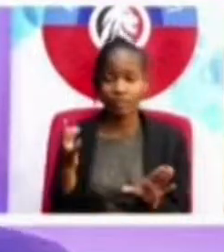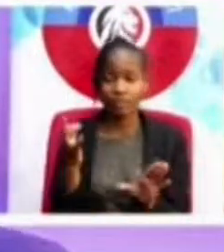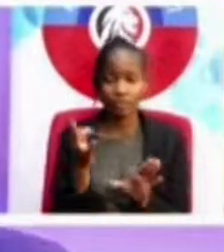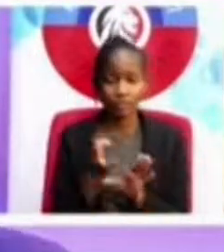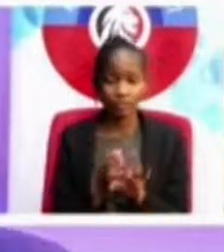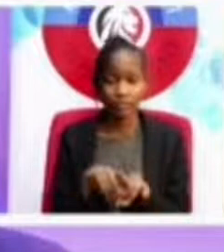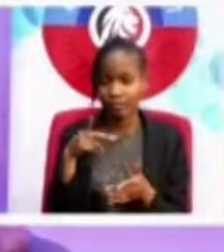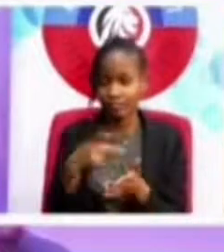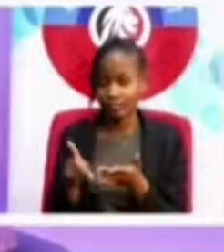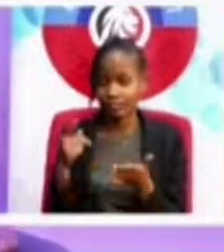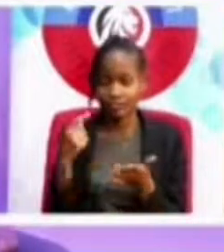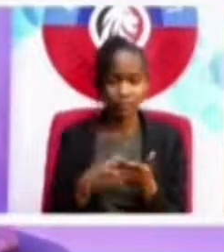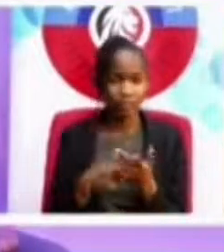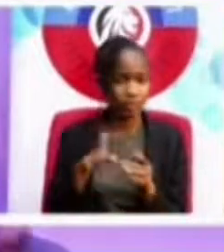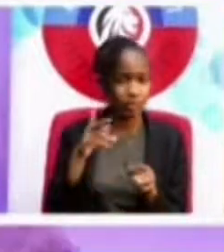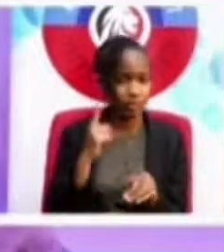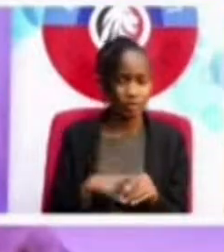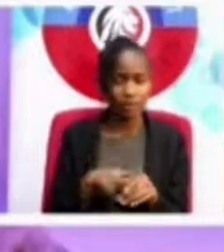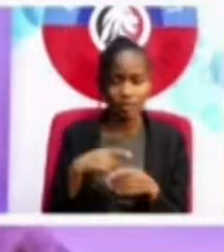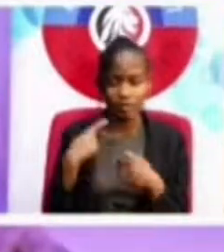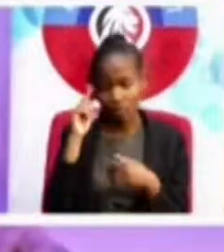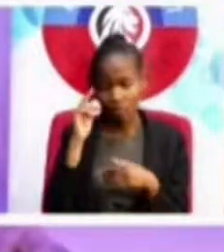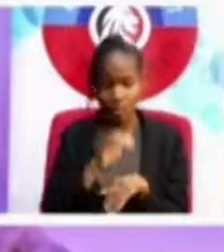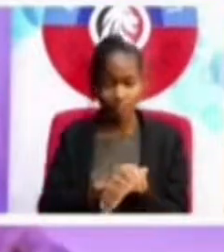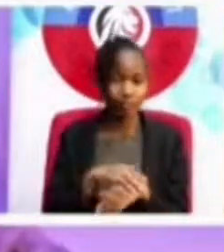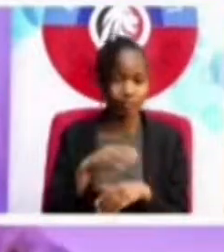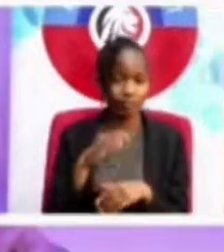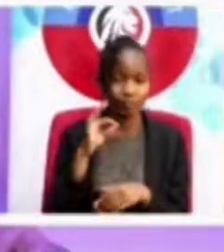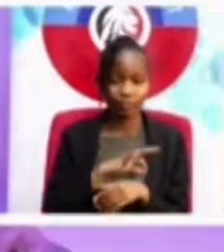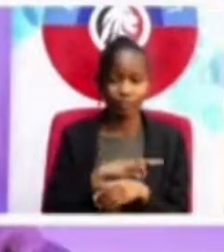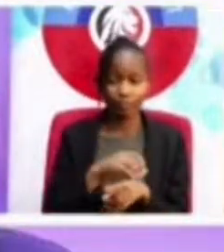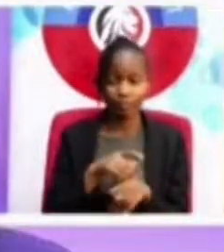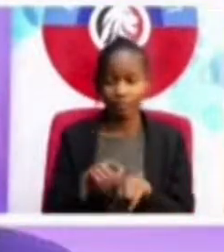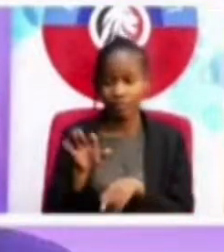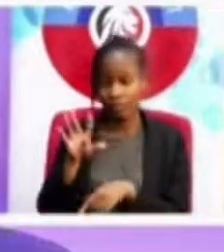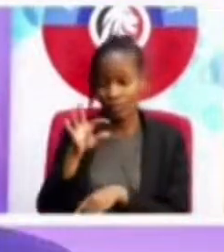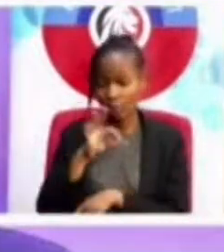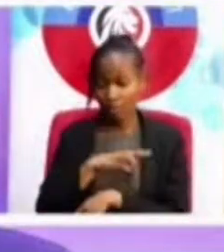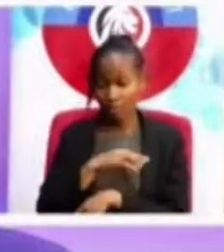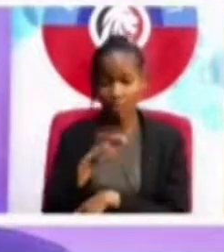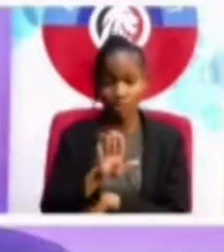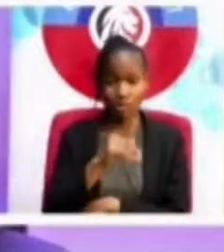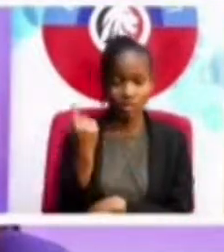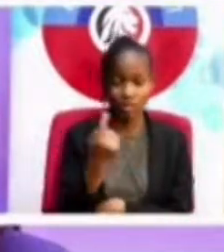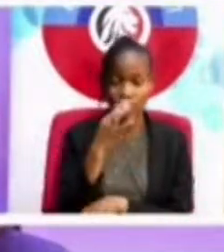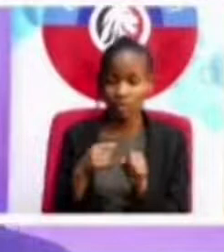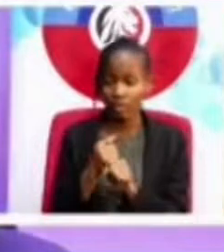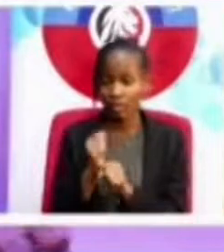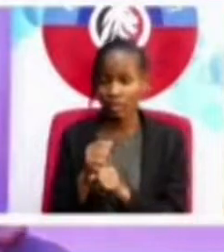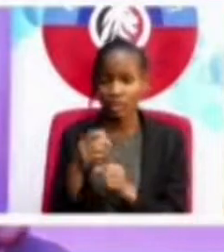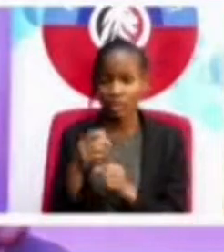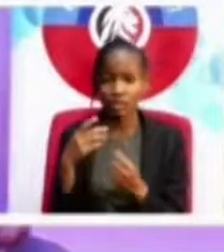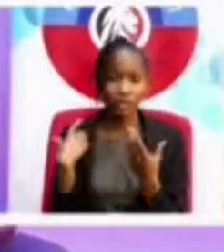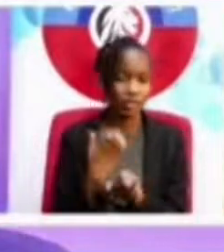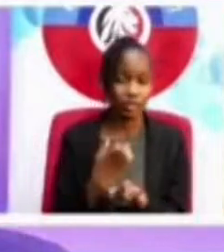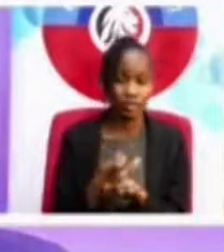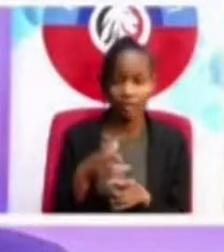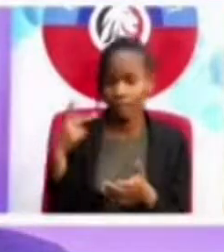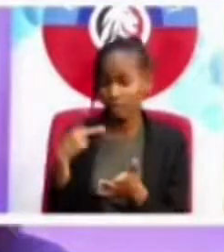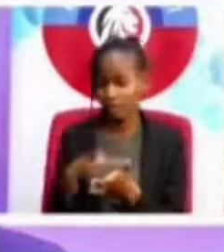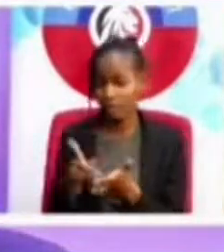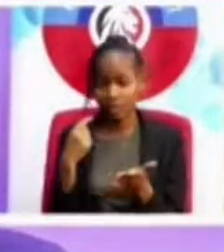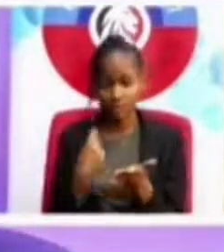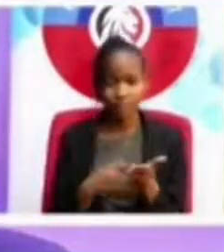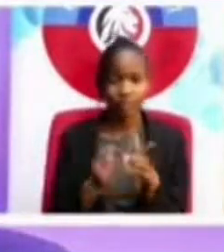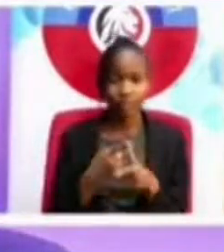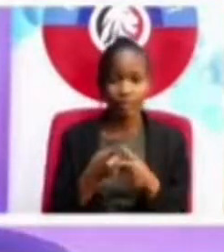for generating profit. It is really for your benefit. If we make it so difficult to pay taxes and you spend a lot of time paying